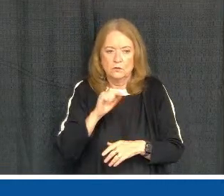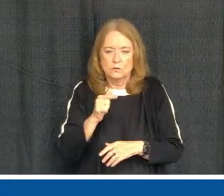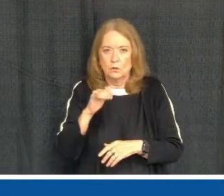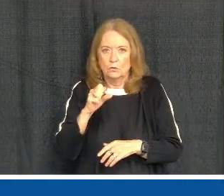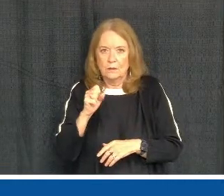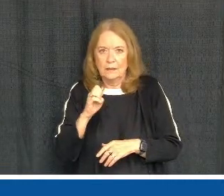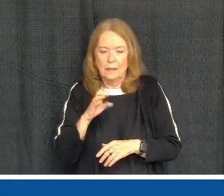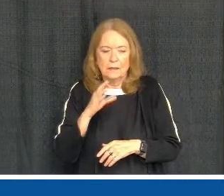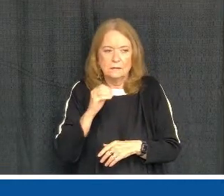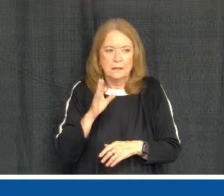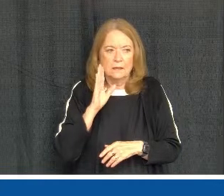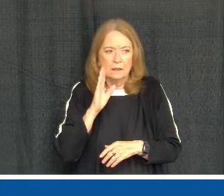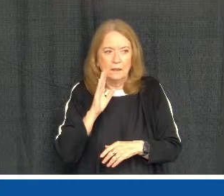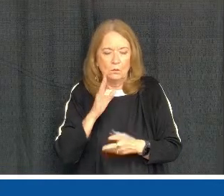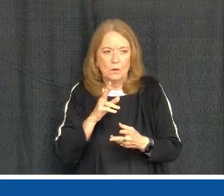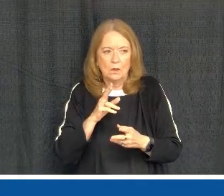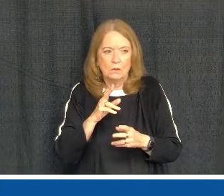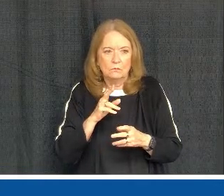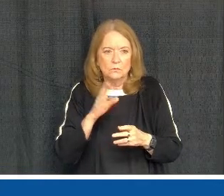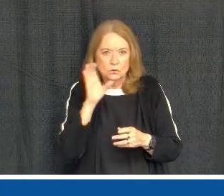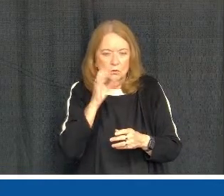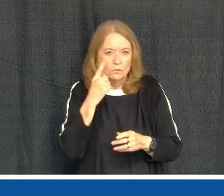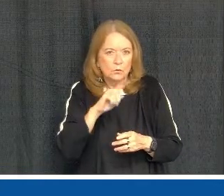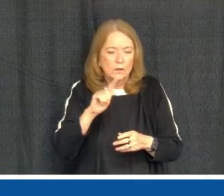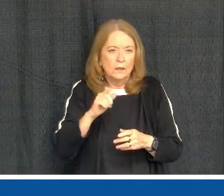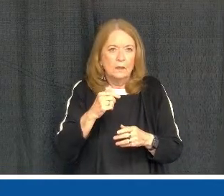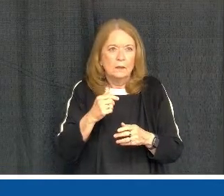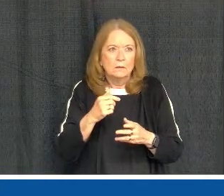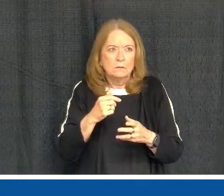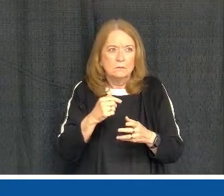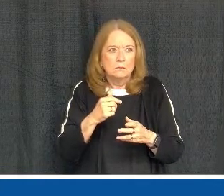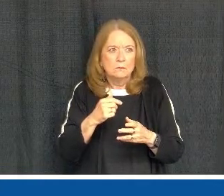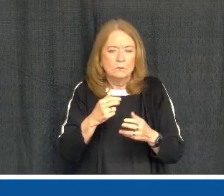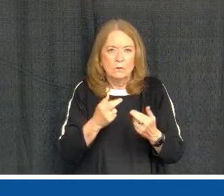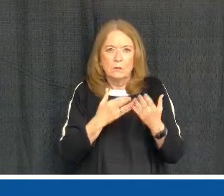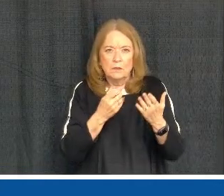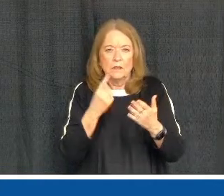they'll look after any additional recommendations at the site plan phase.